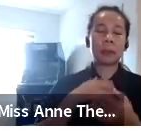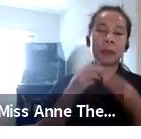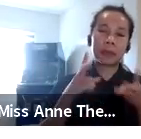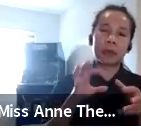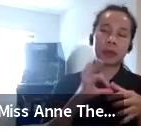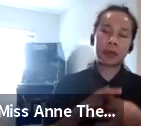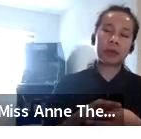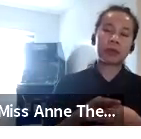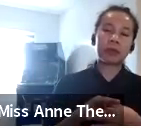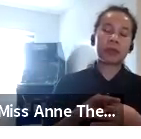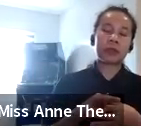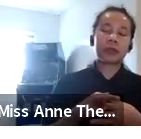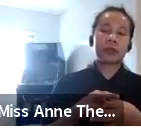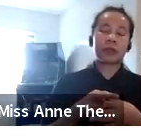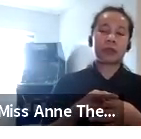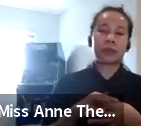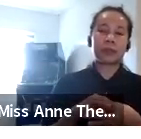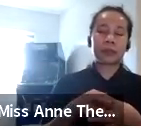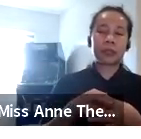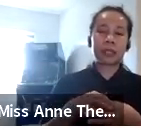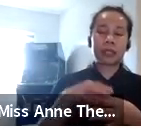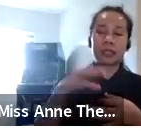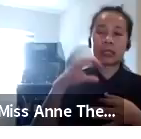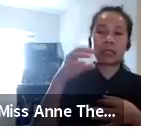relieving stress, my way of